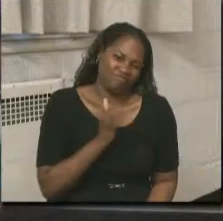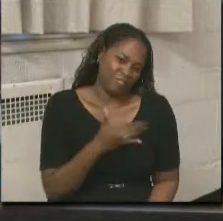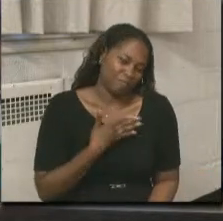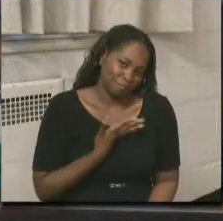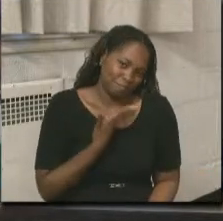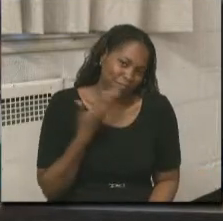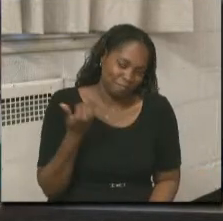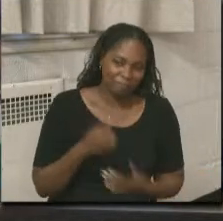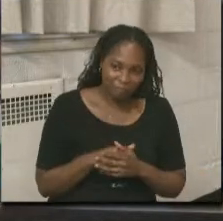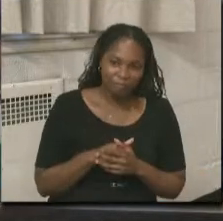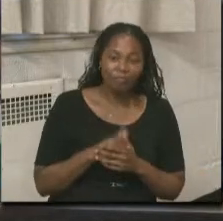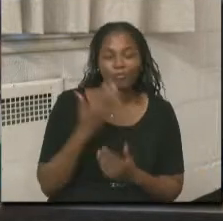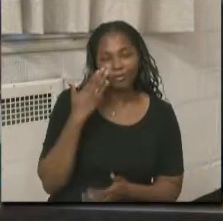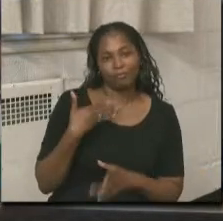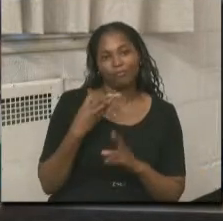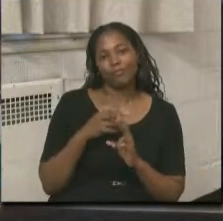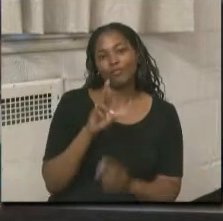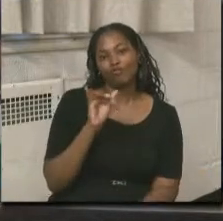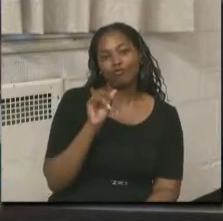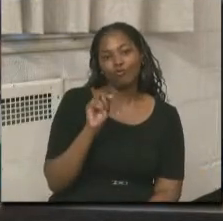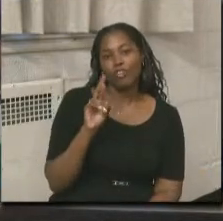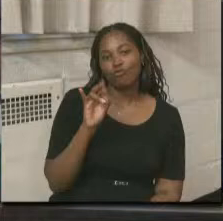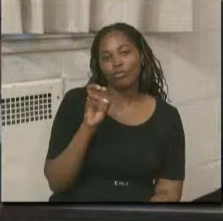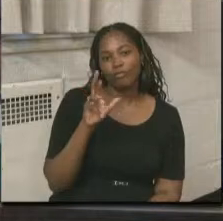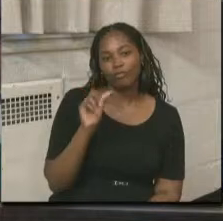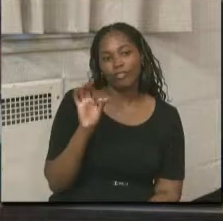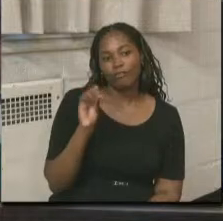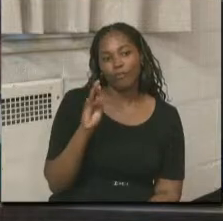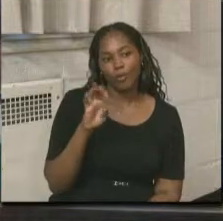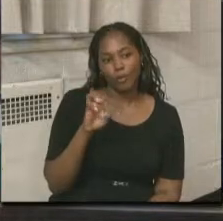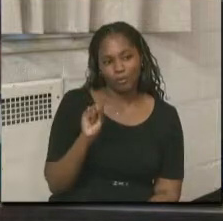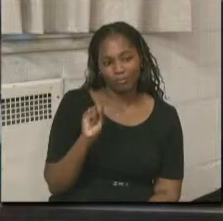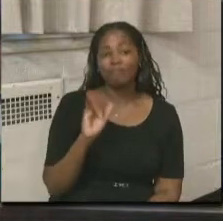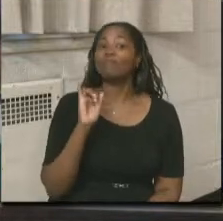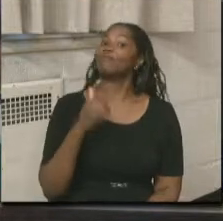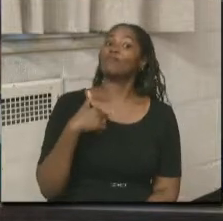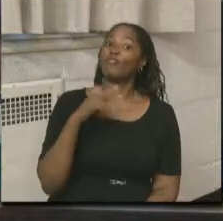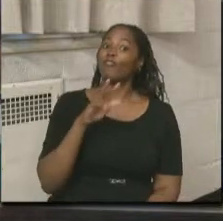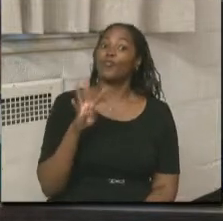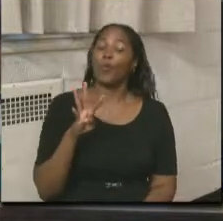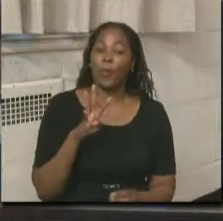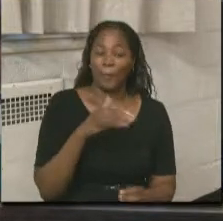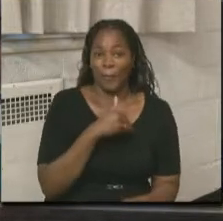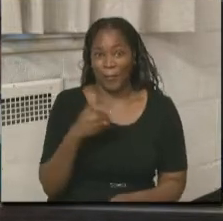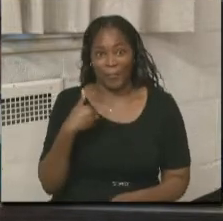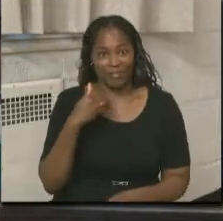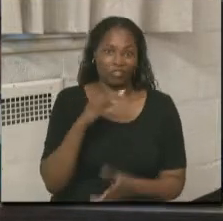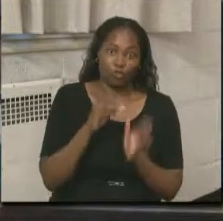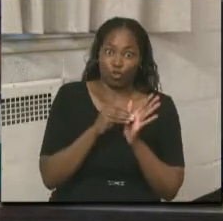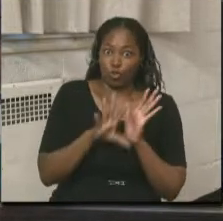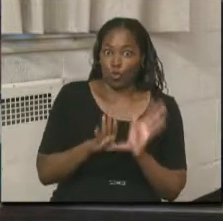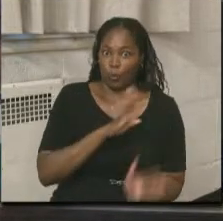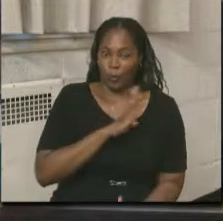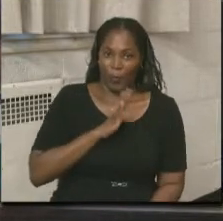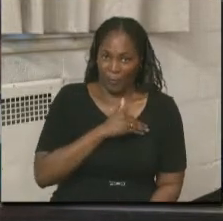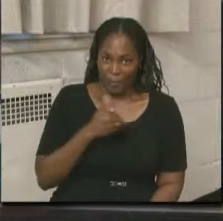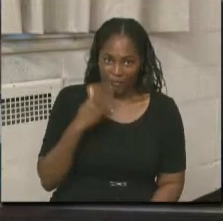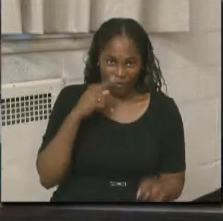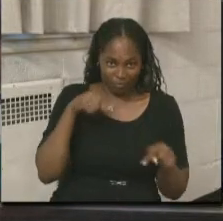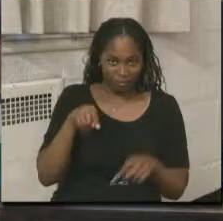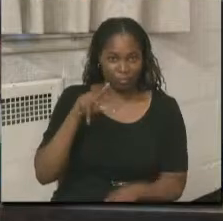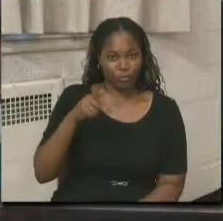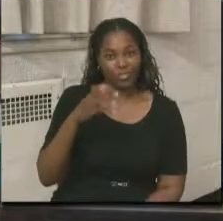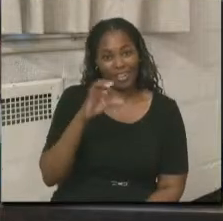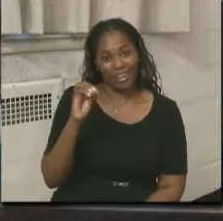Rain Rivera Forbes, and I am the 43rd student member of the Prince George's County Board of Education. Today is actually my last day being the